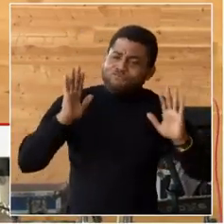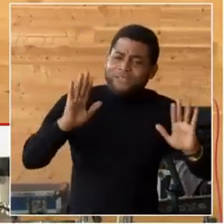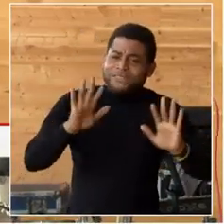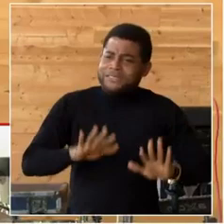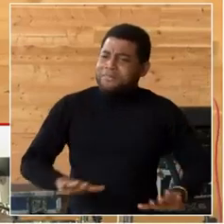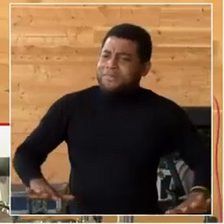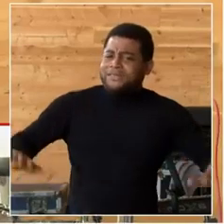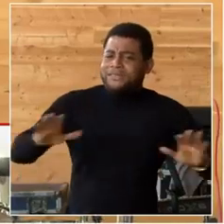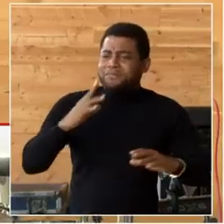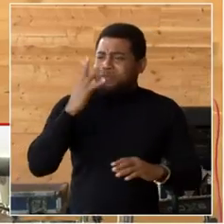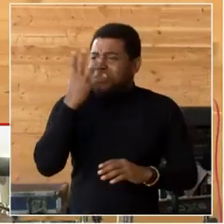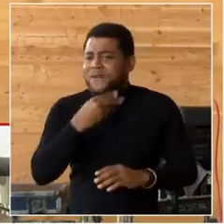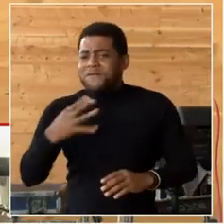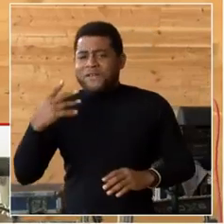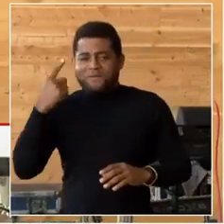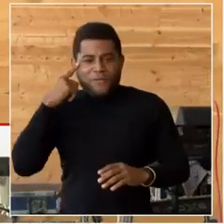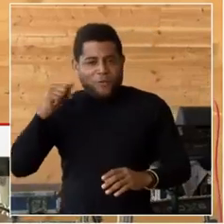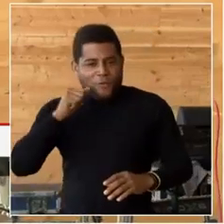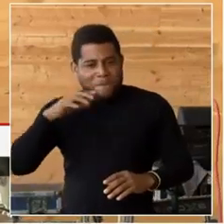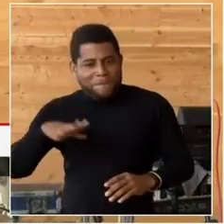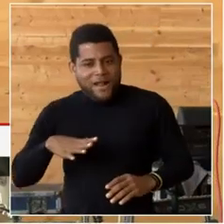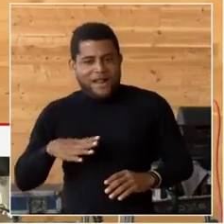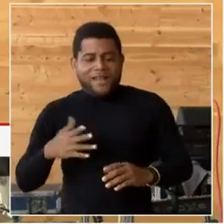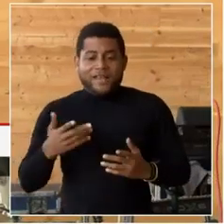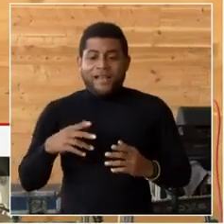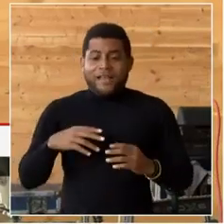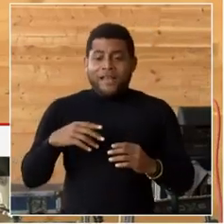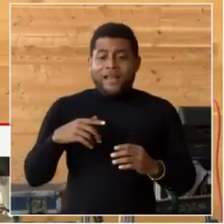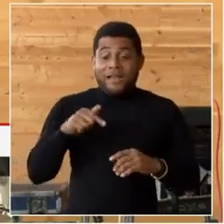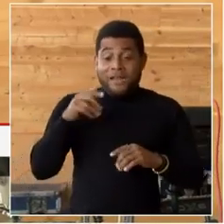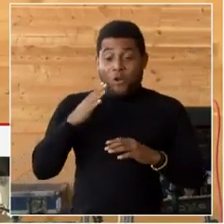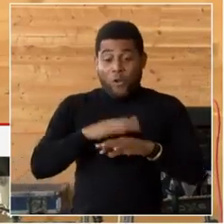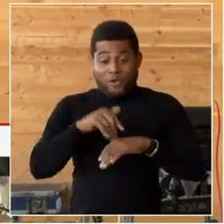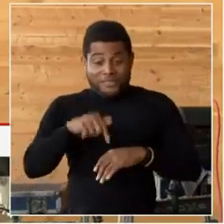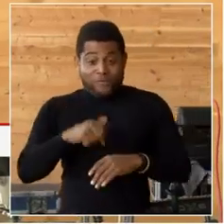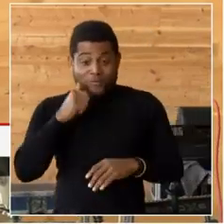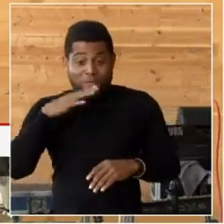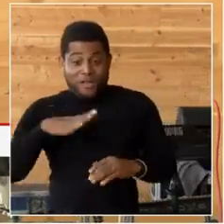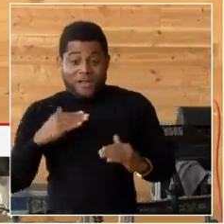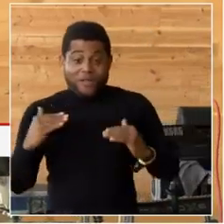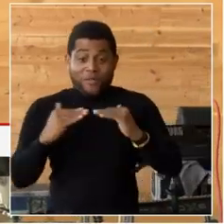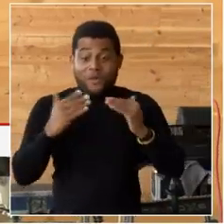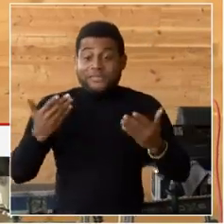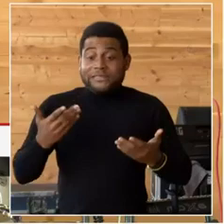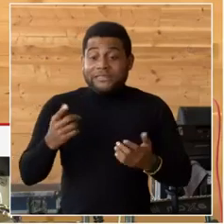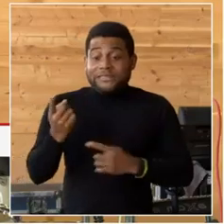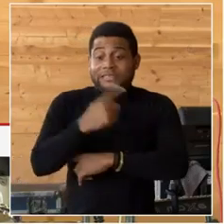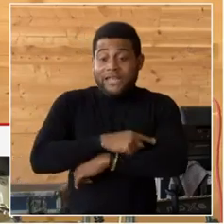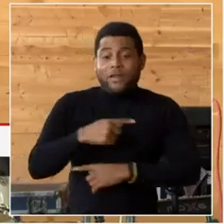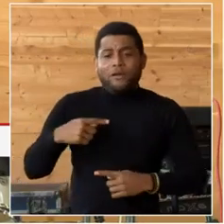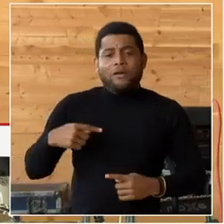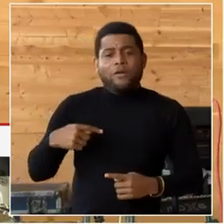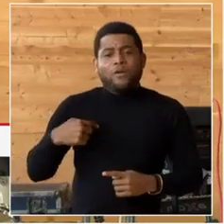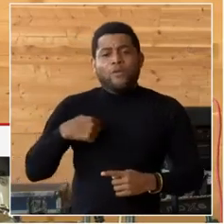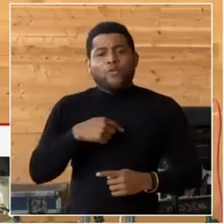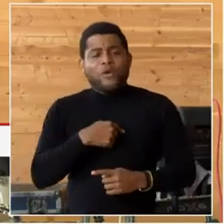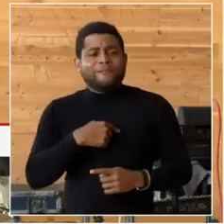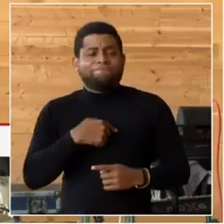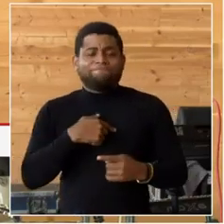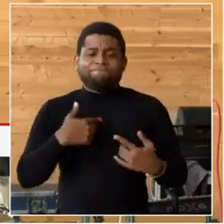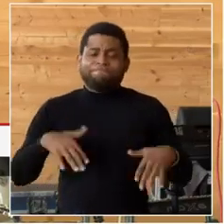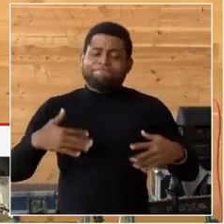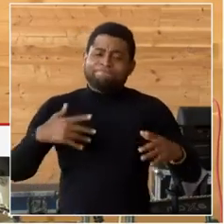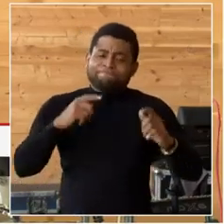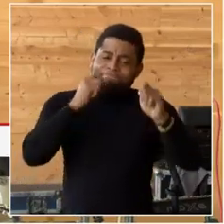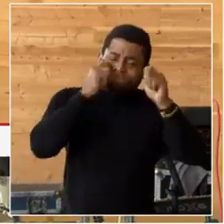women entrepreneurs. On this Women's Equality Day, we are standing on the shoulders of countless of women who paved the way